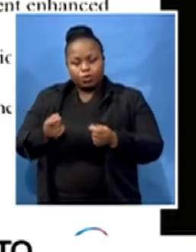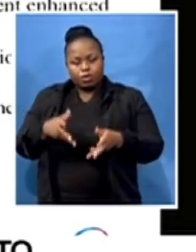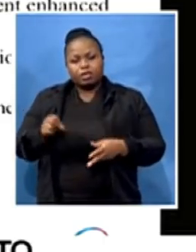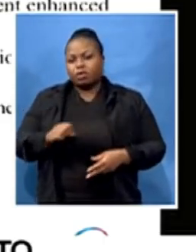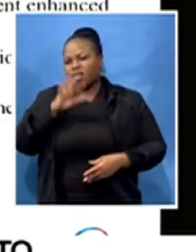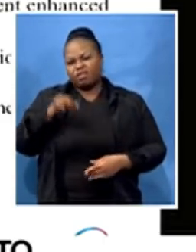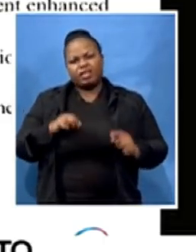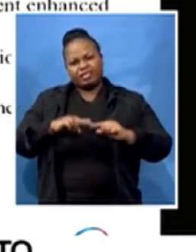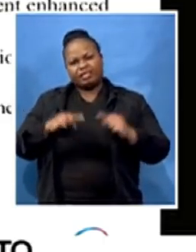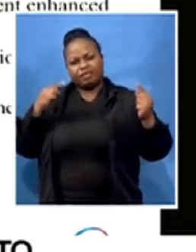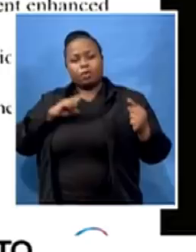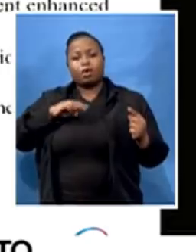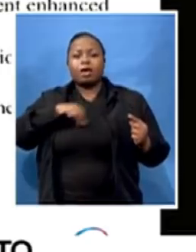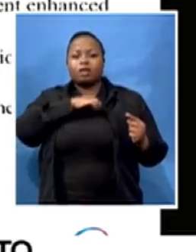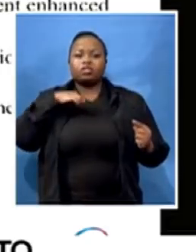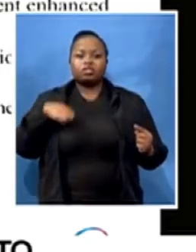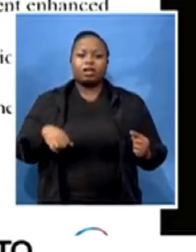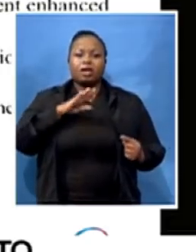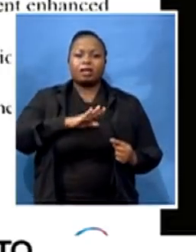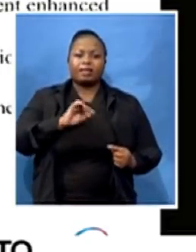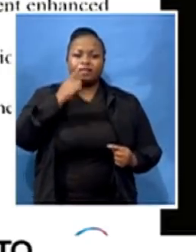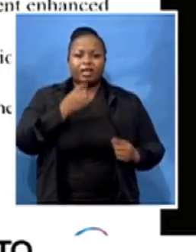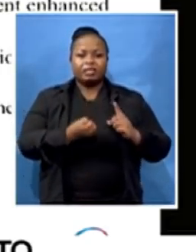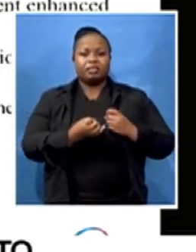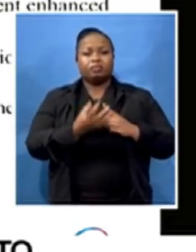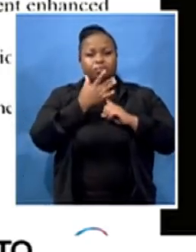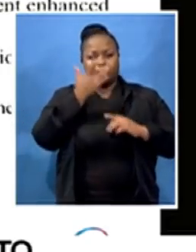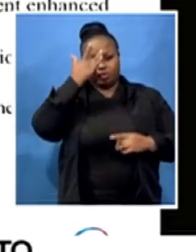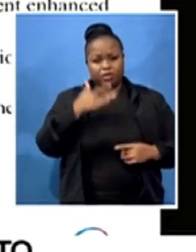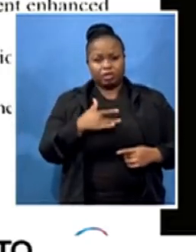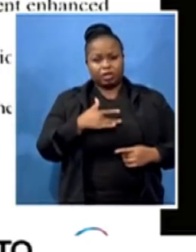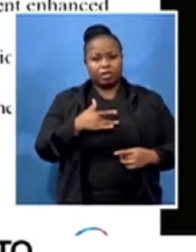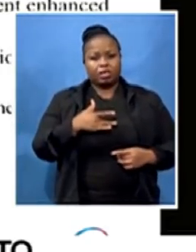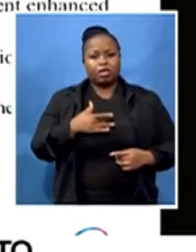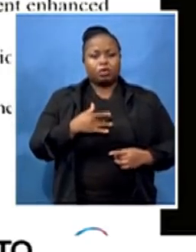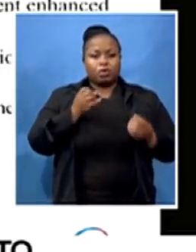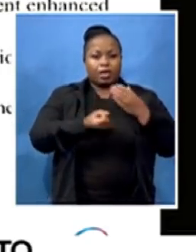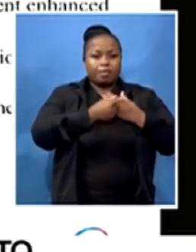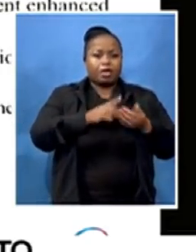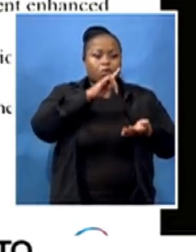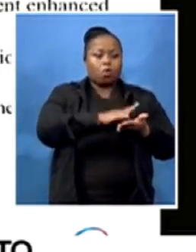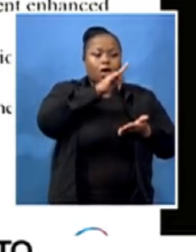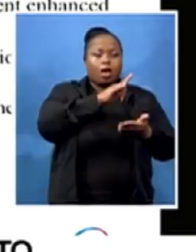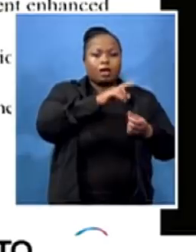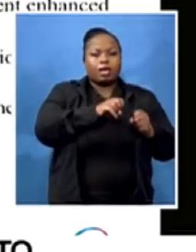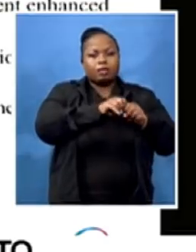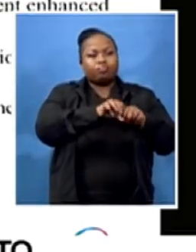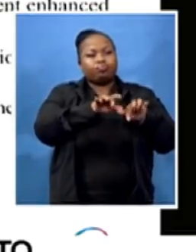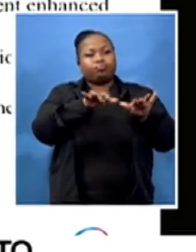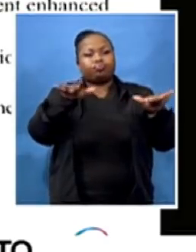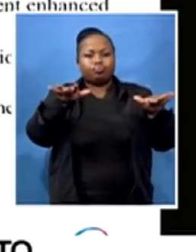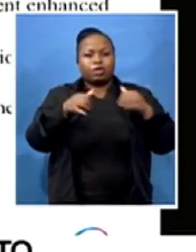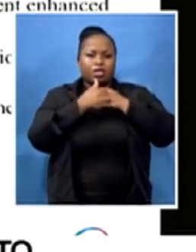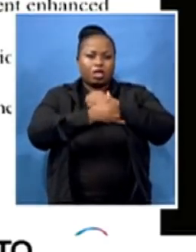first infection grew up out of Wuhan and spread to the various parts of the country. And because of that, they were able